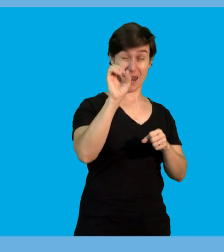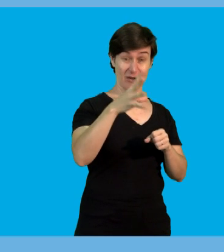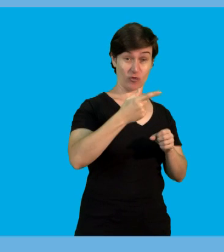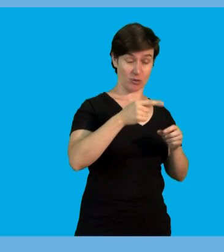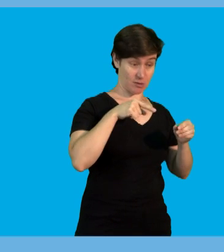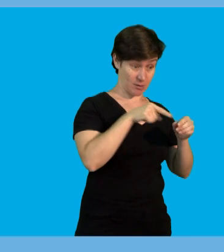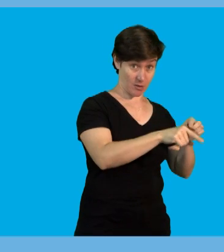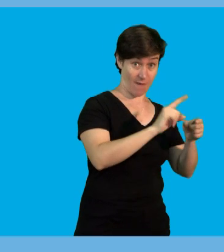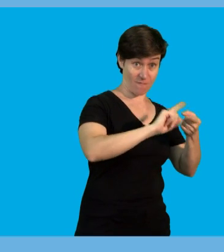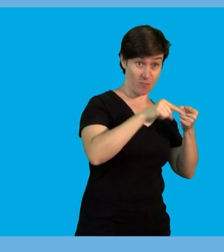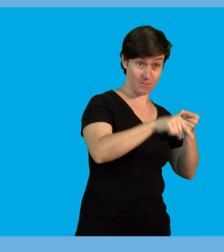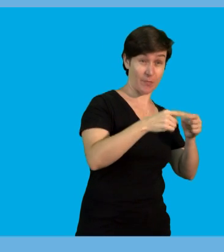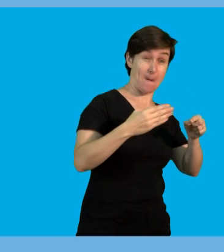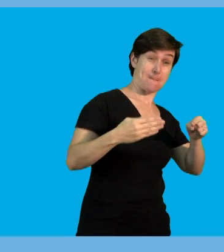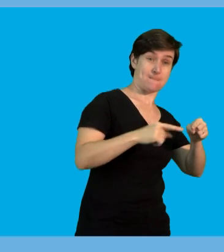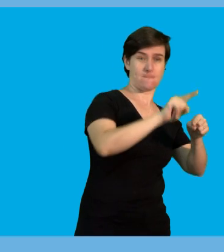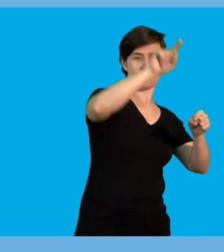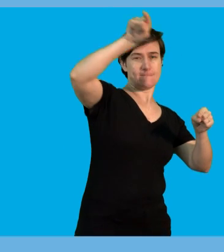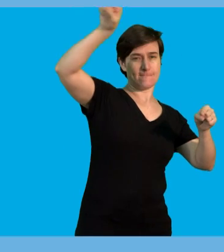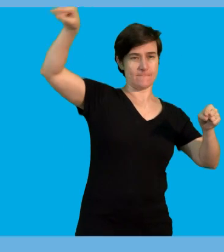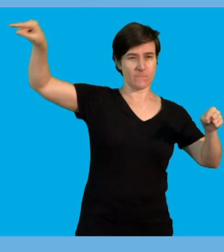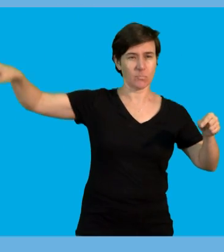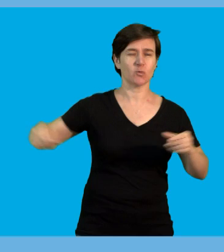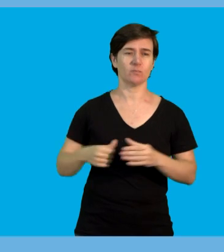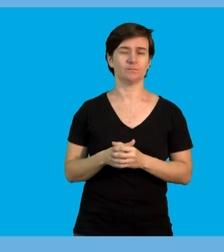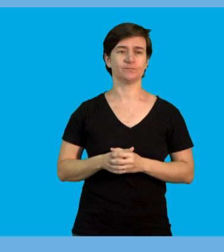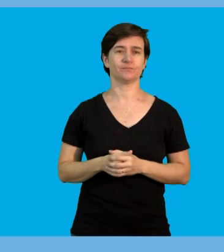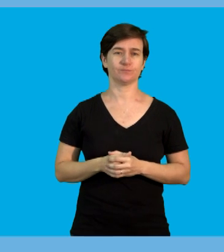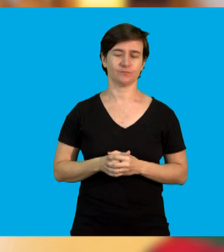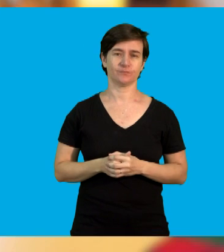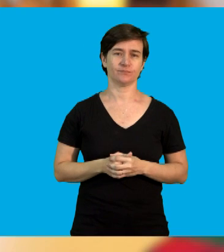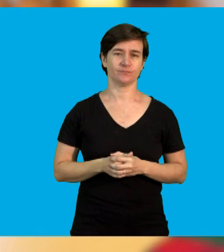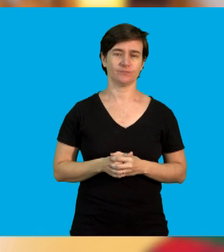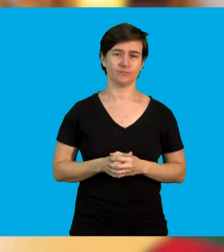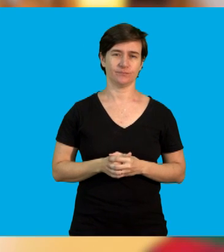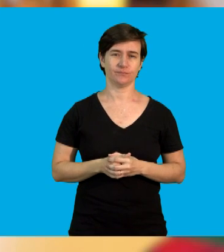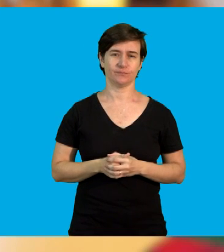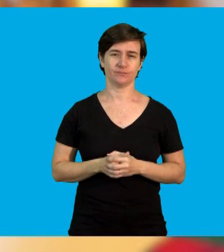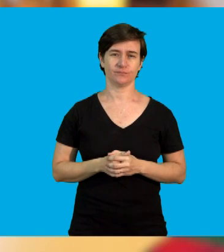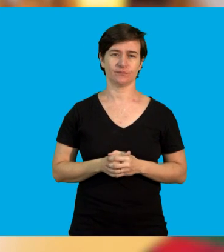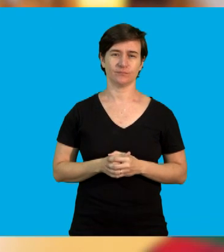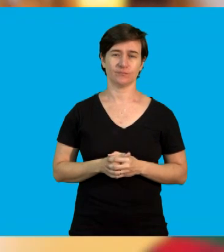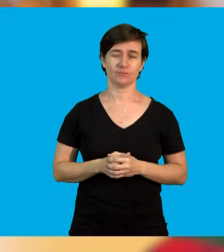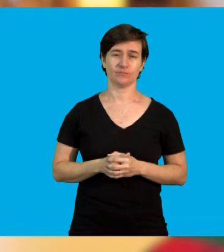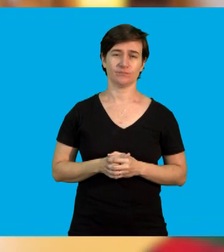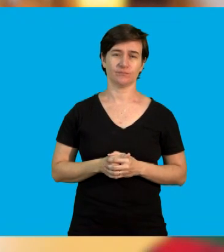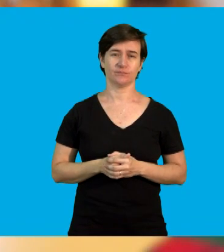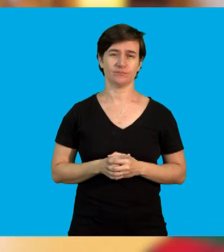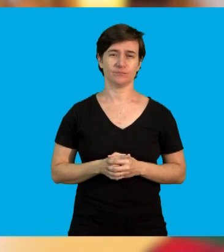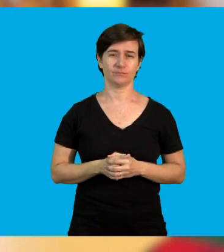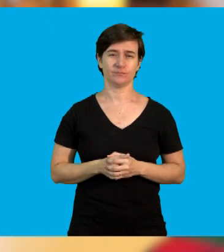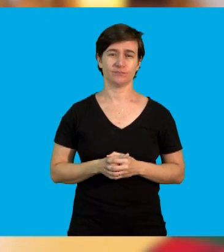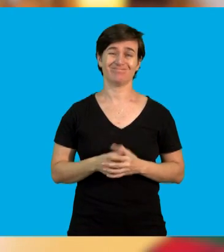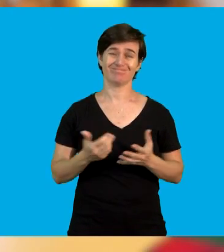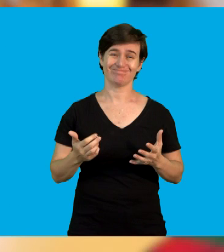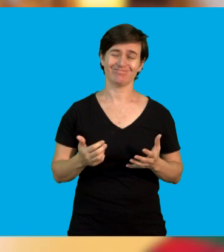take our terminal potential difference as the energy that is provided to the electrons to move from one point to the other. We do know that